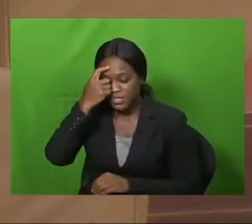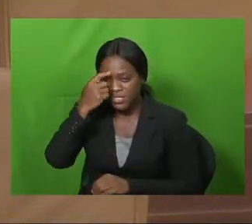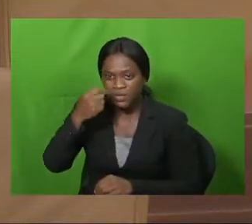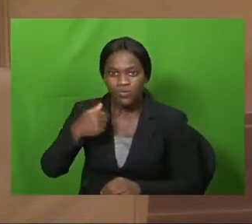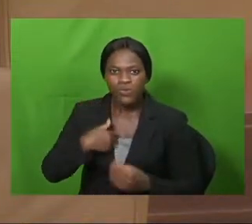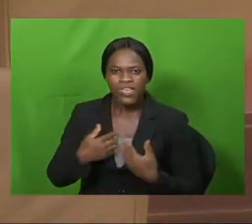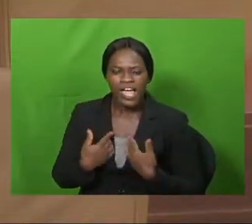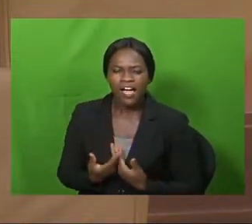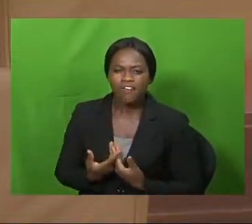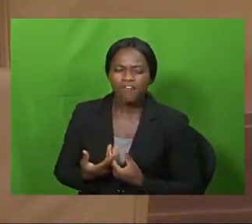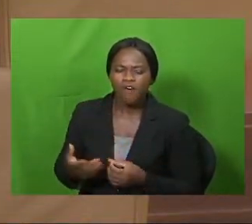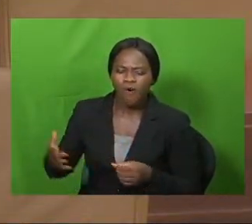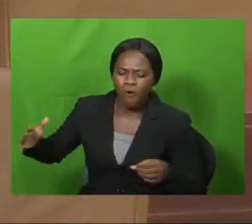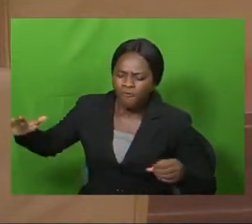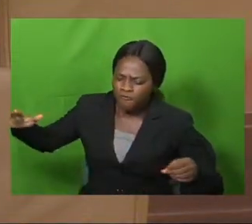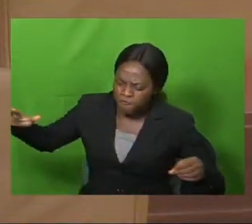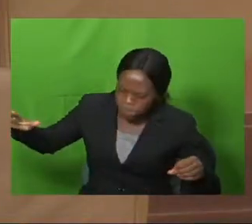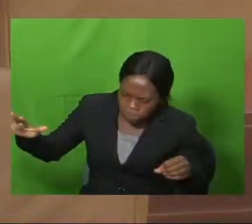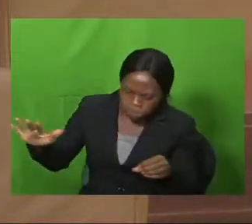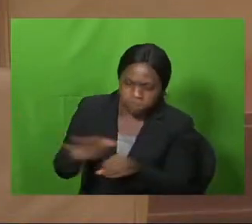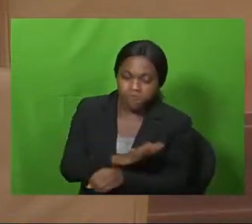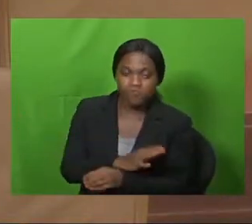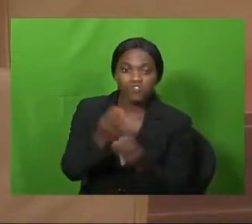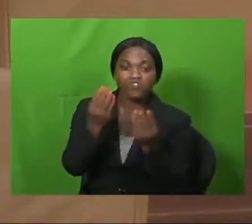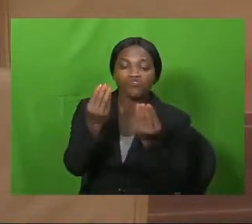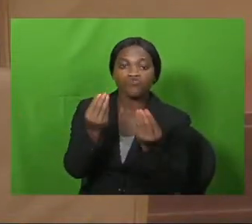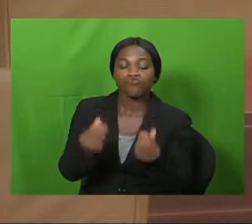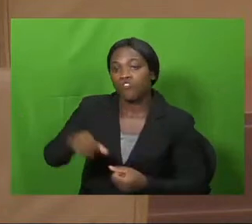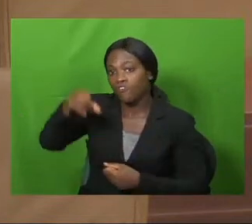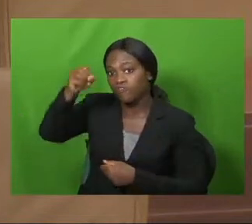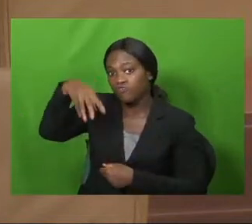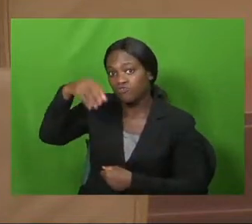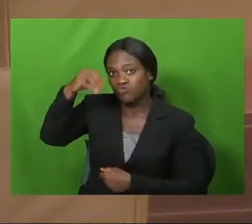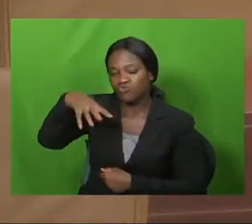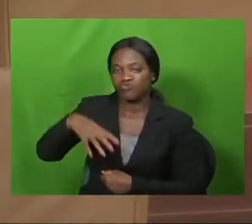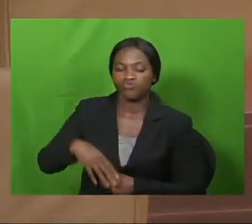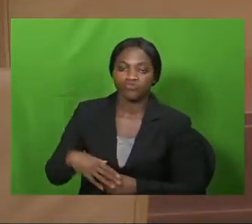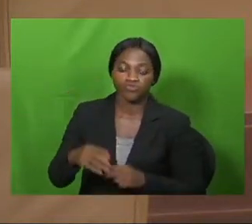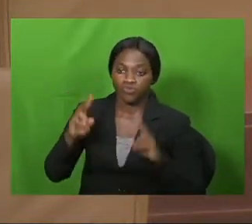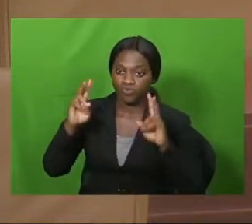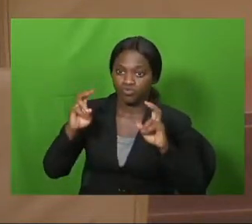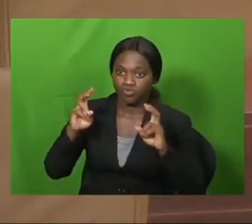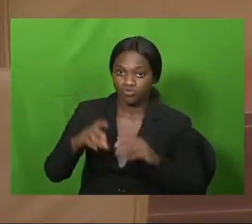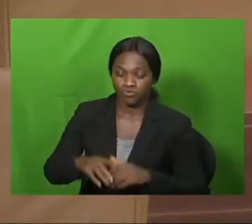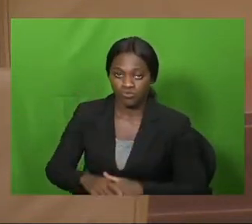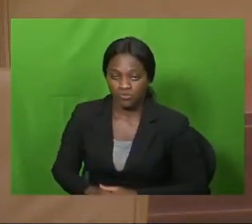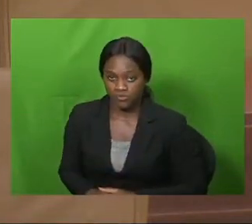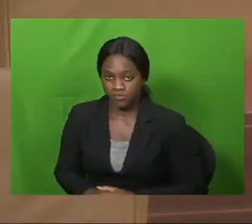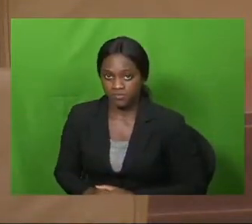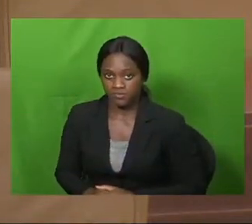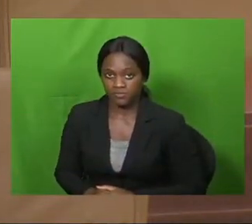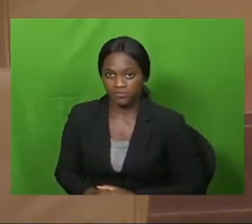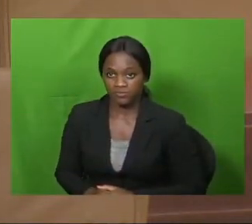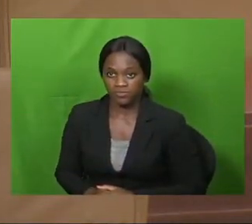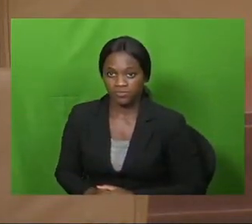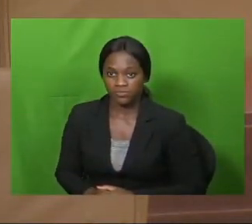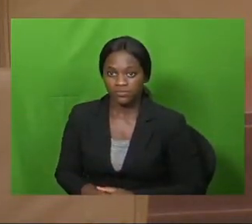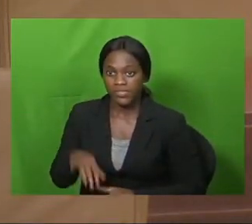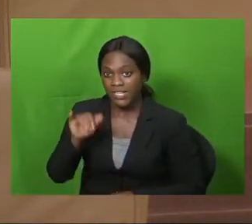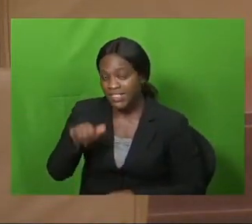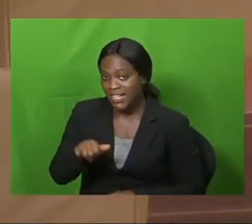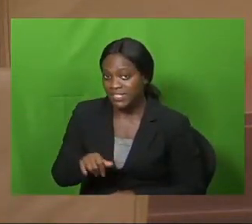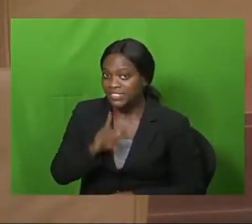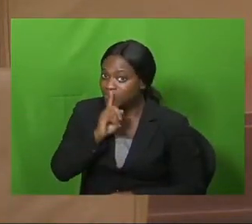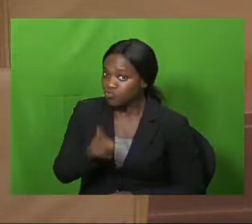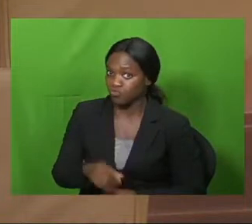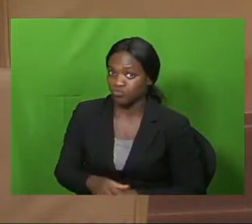comprehensively, holistically solved the problem of Dumso that we inherited as a government. That is a fact.